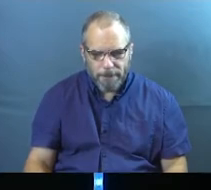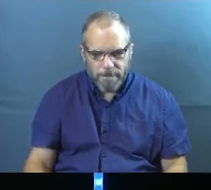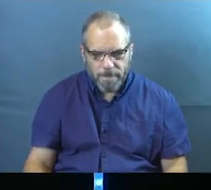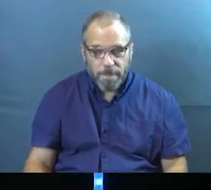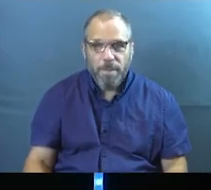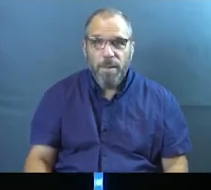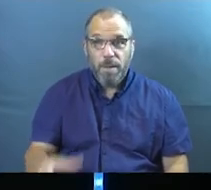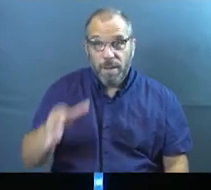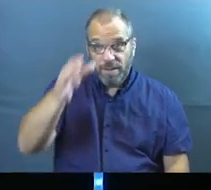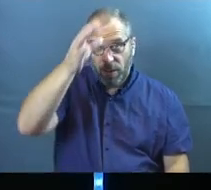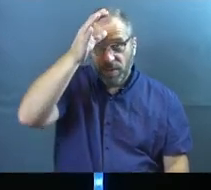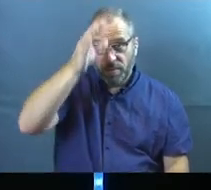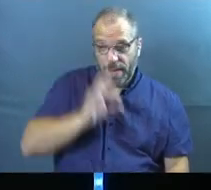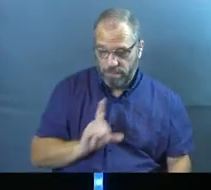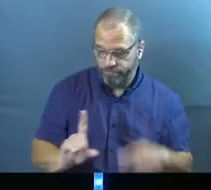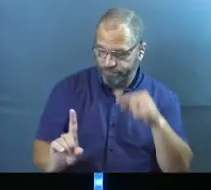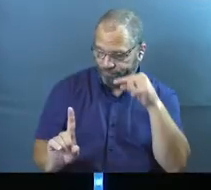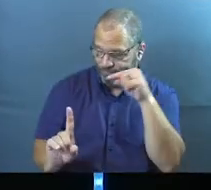There was a guy,